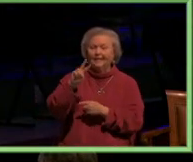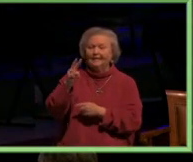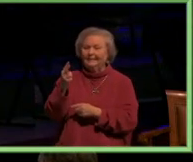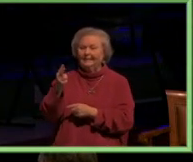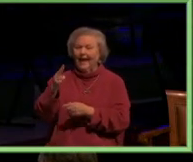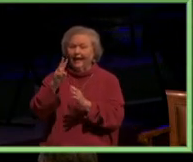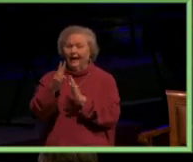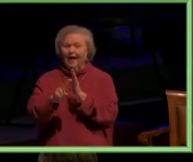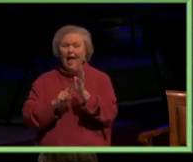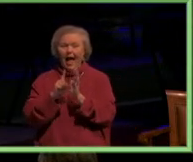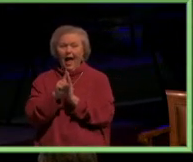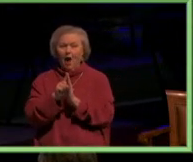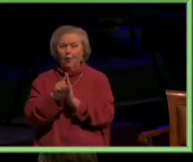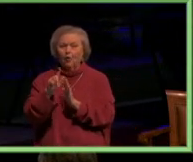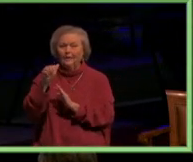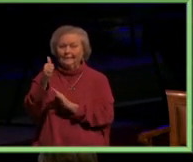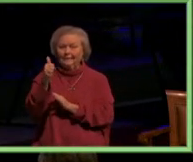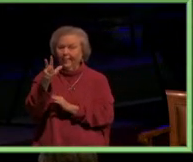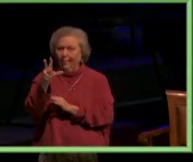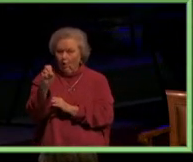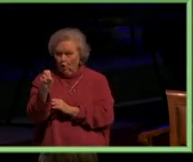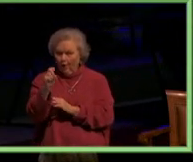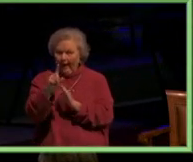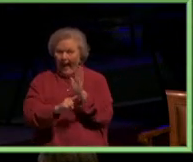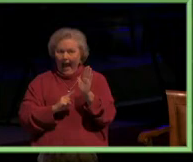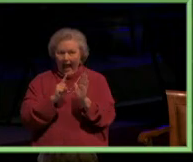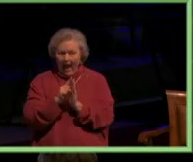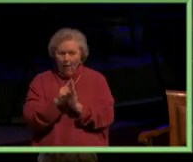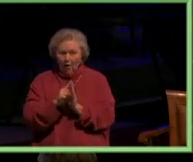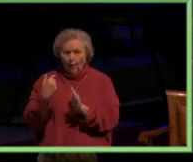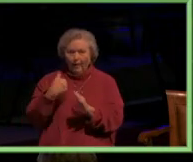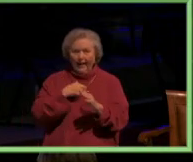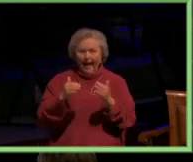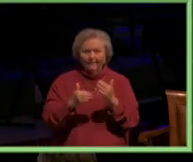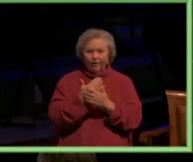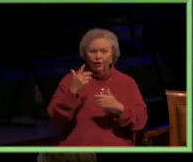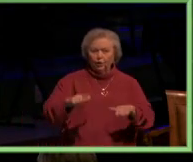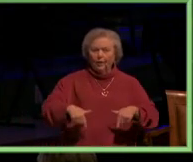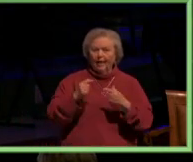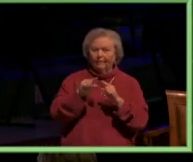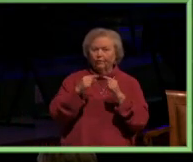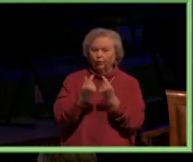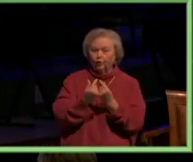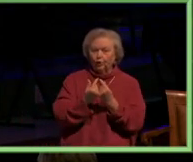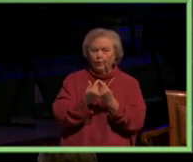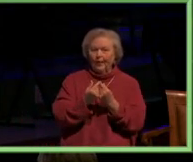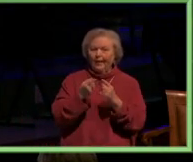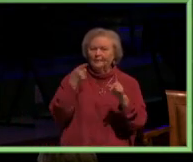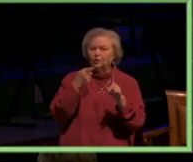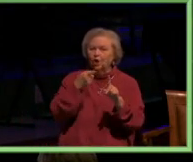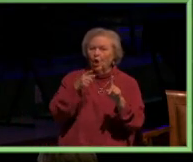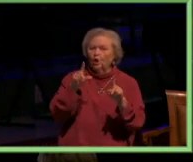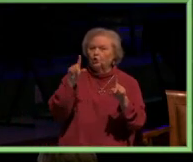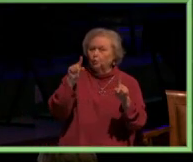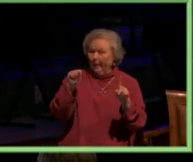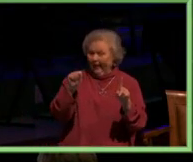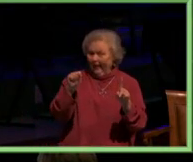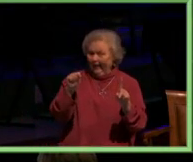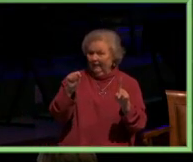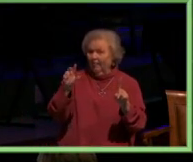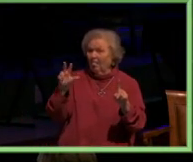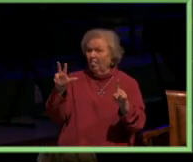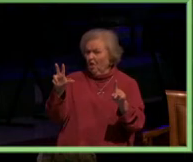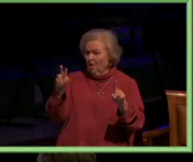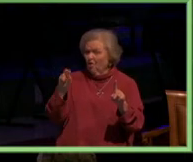is following this service, we're launching a new life group, and it's targeting 20 to 30-year-olds, and so we have several 20